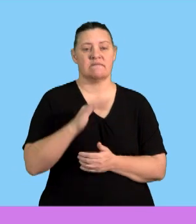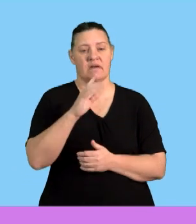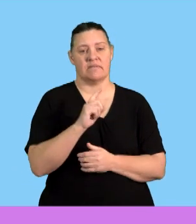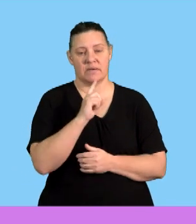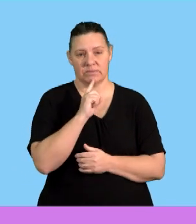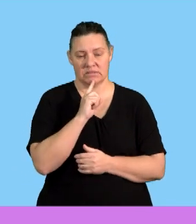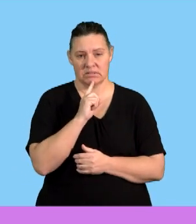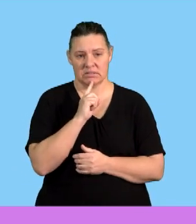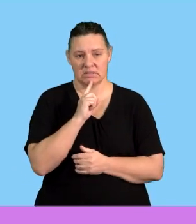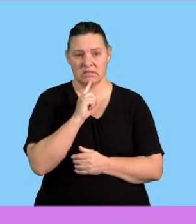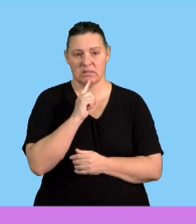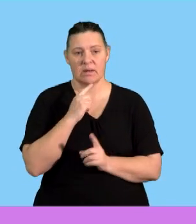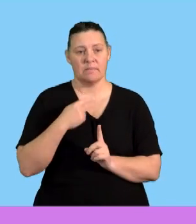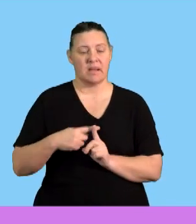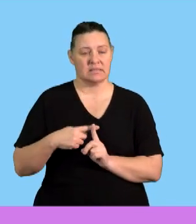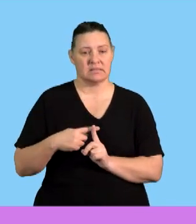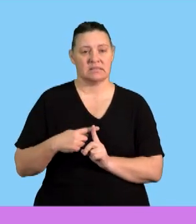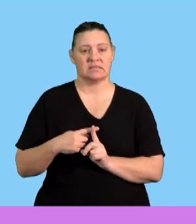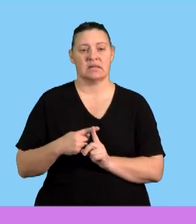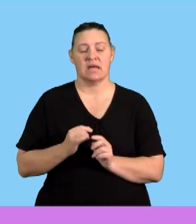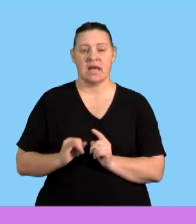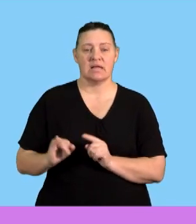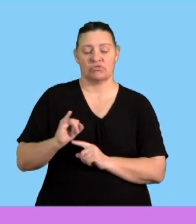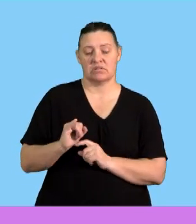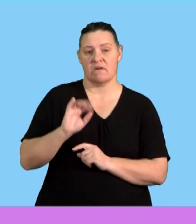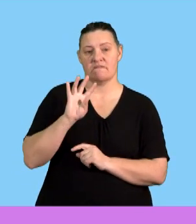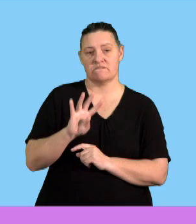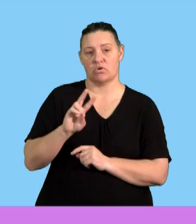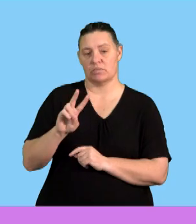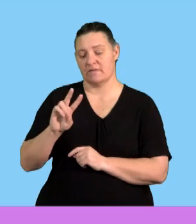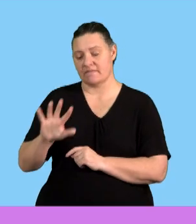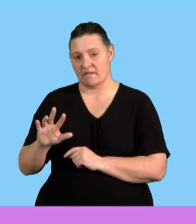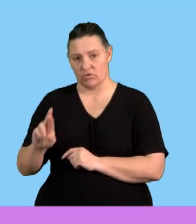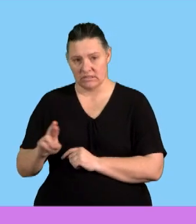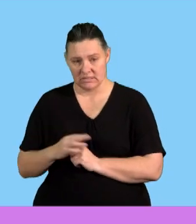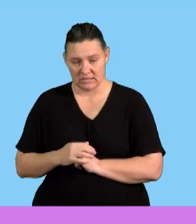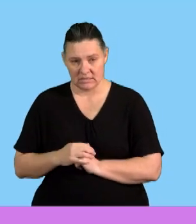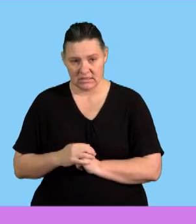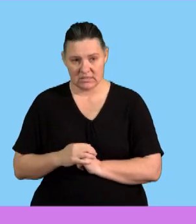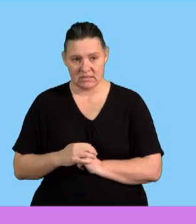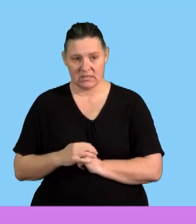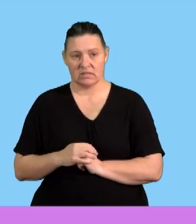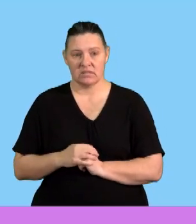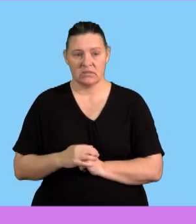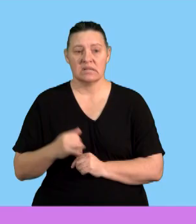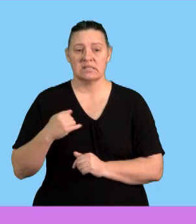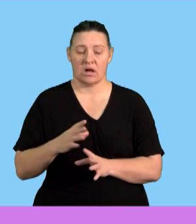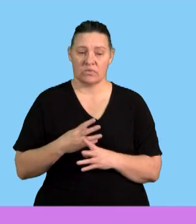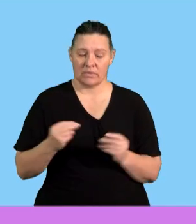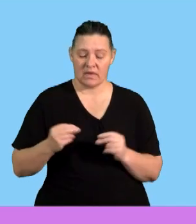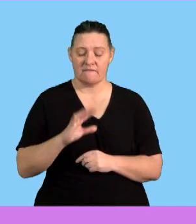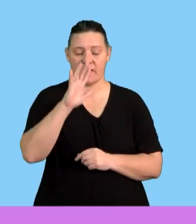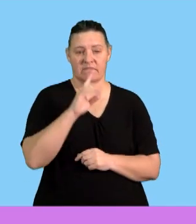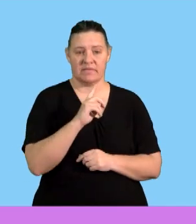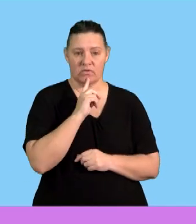saved 5,000 plus the interest 425 Rand. So he will